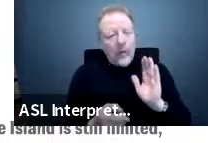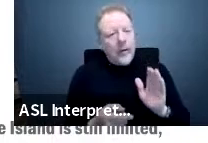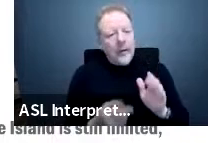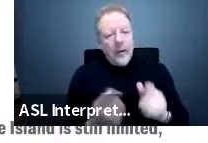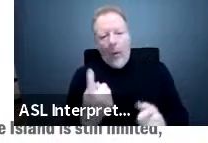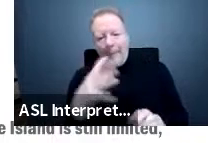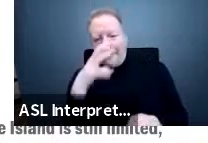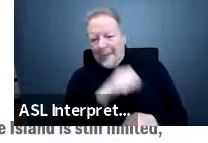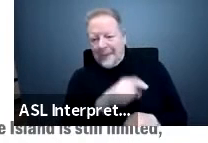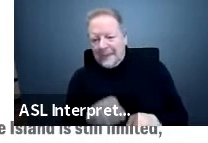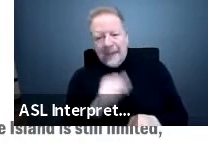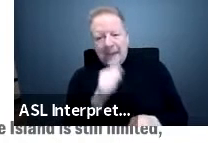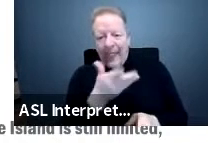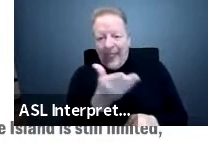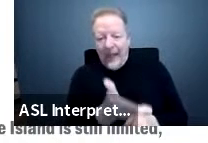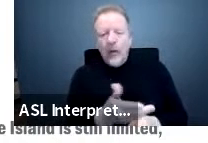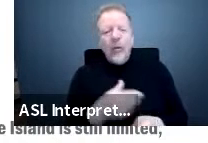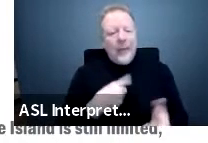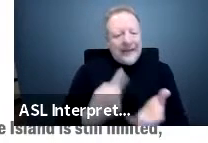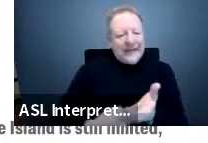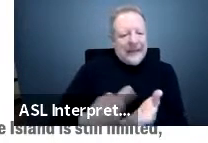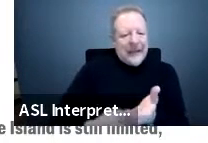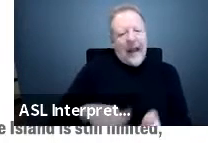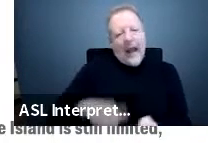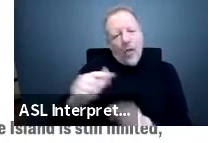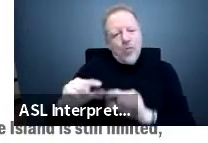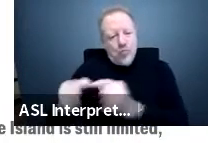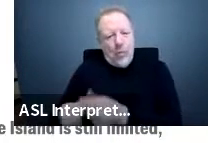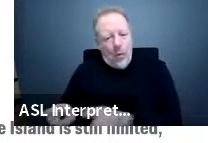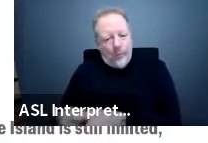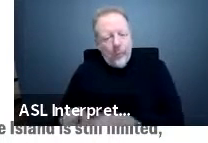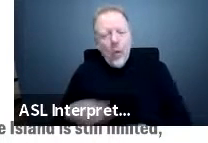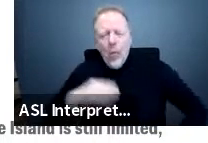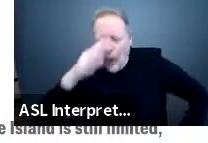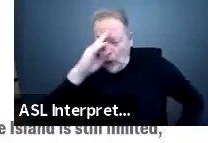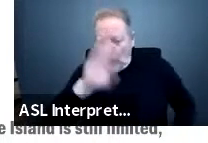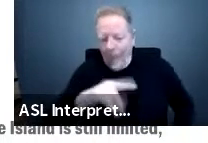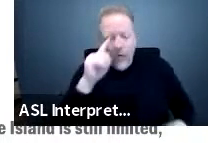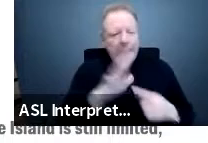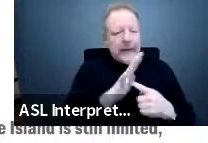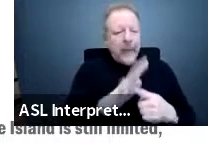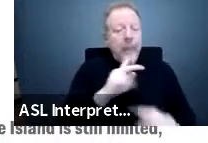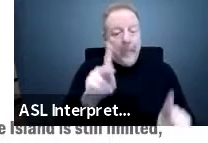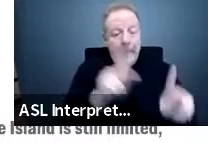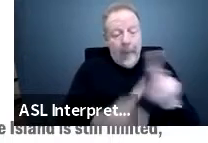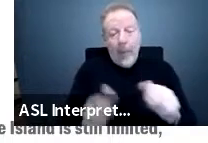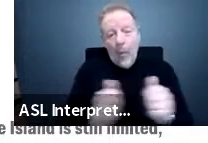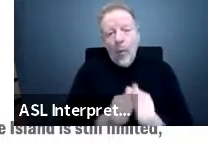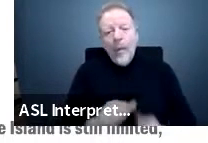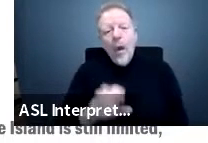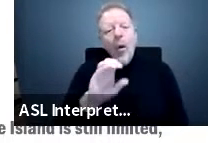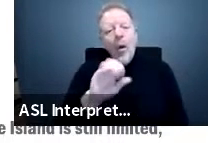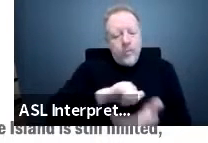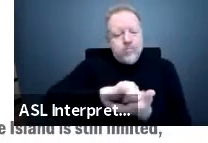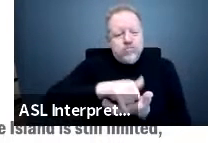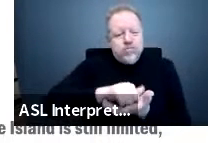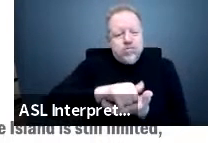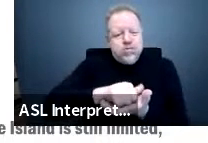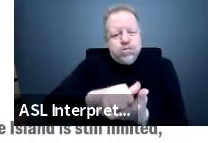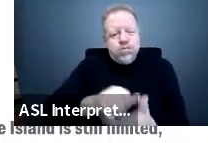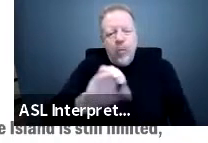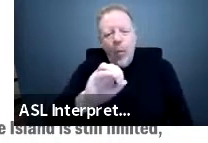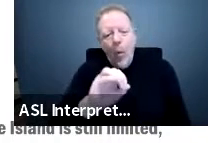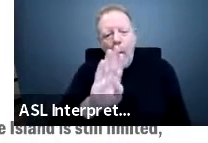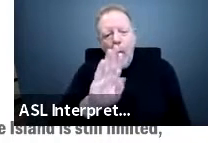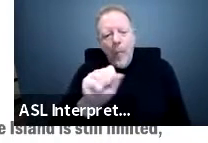currently discussing other groups as well. We know, for example, that people with obesity are at more risk